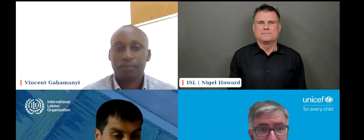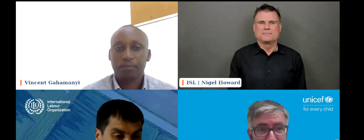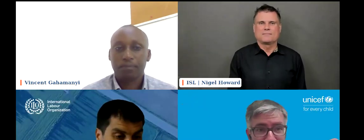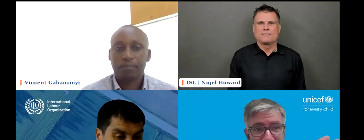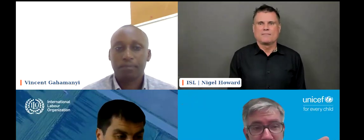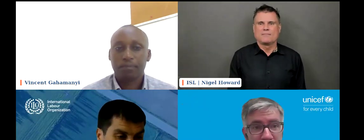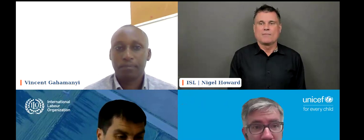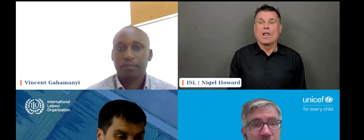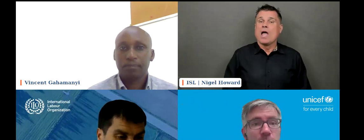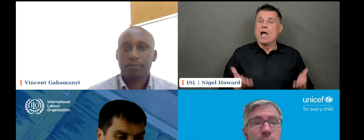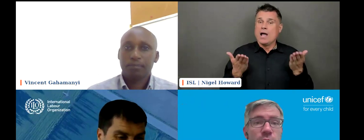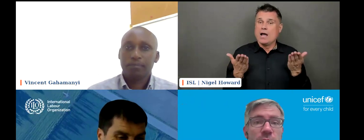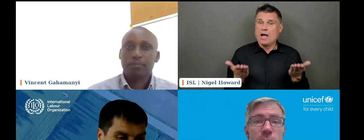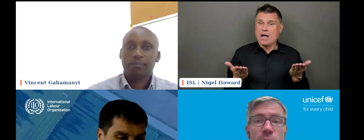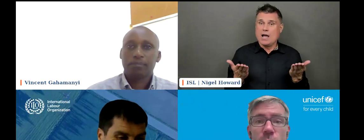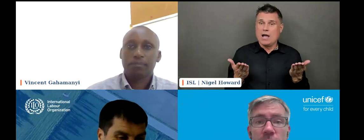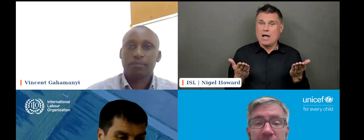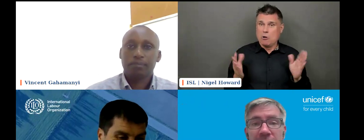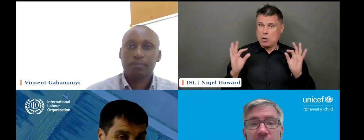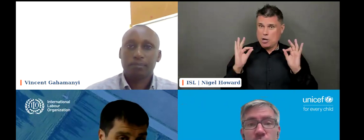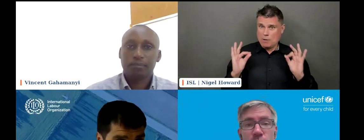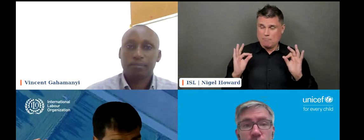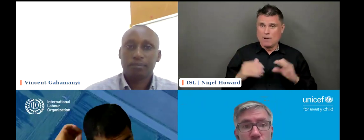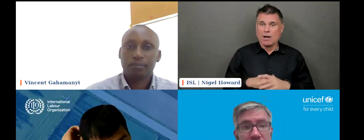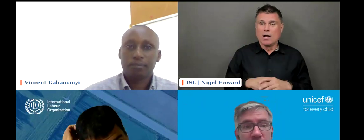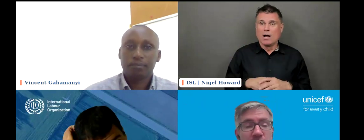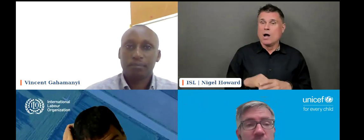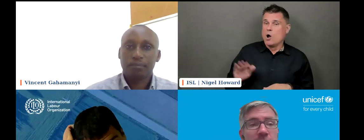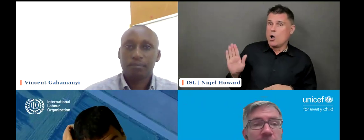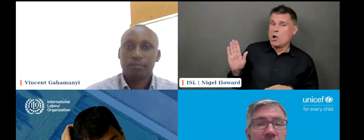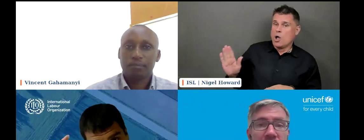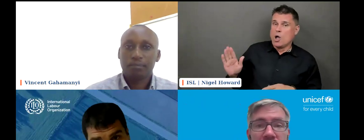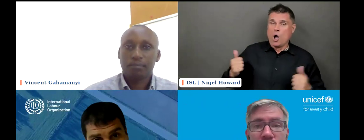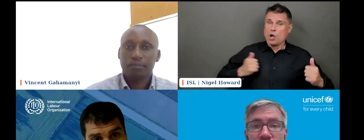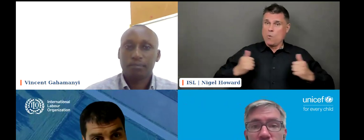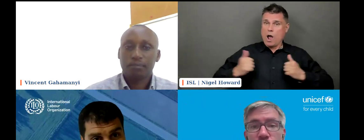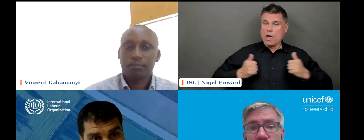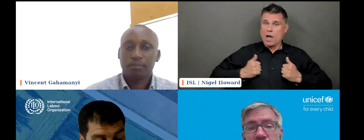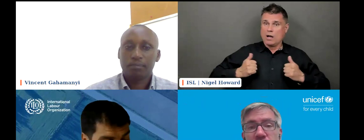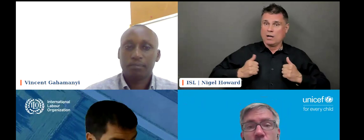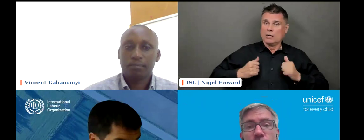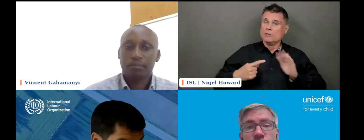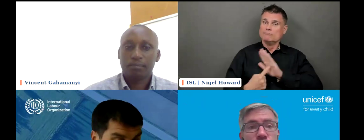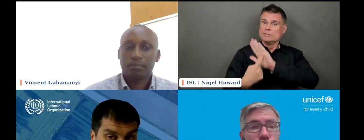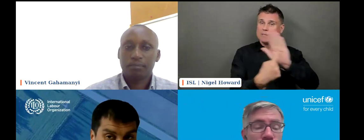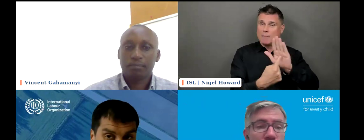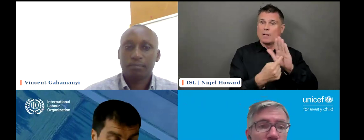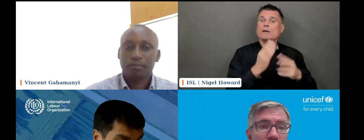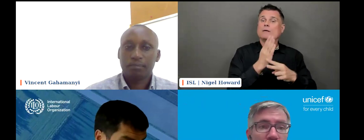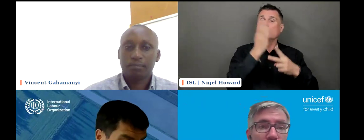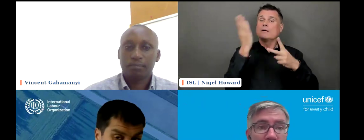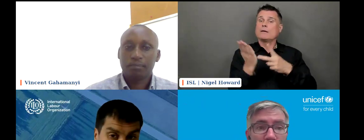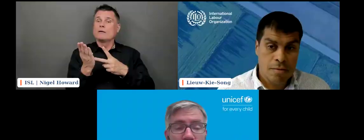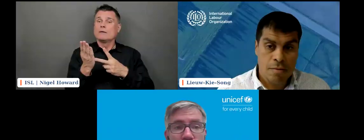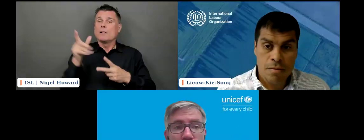actually use this example you shared about Rwanda to go to Michael. ILO has been working on the use